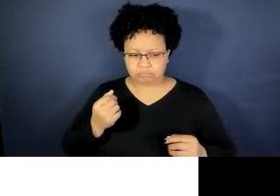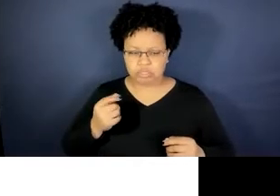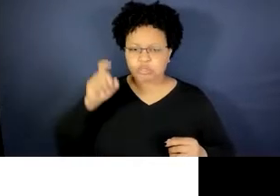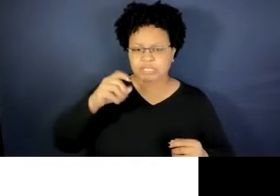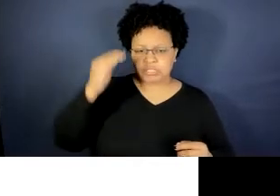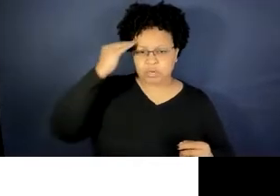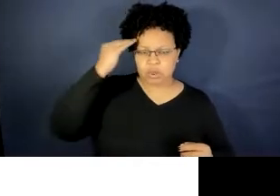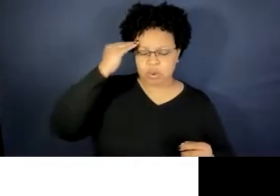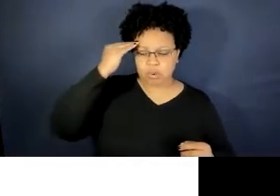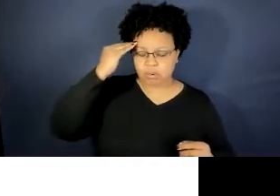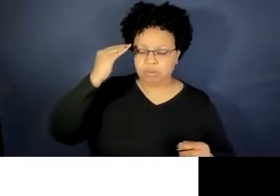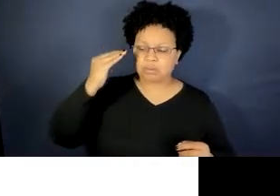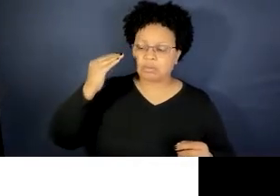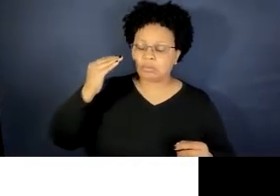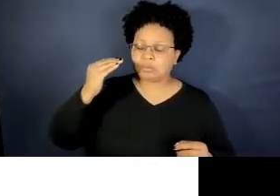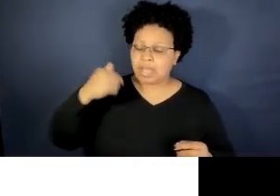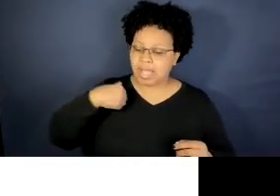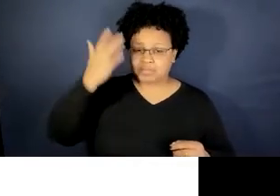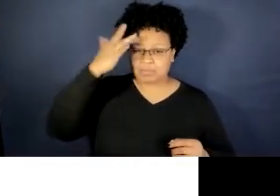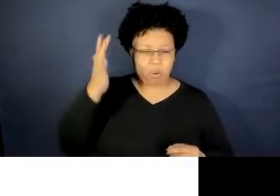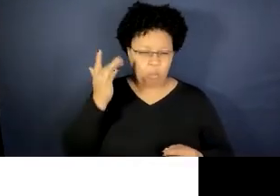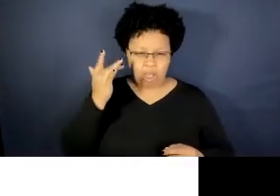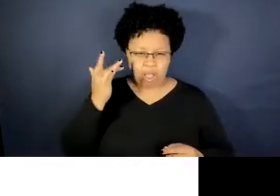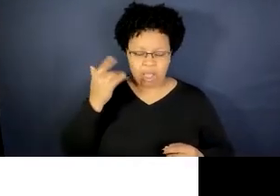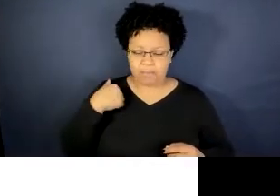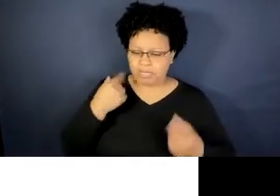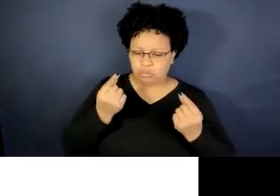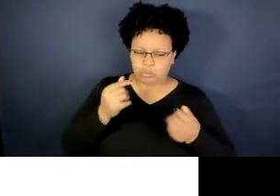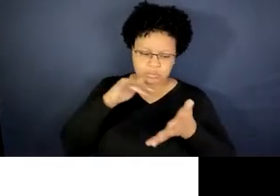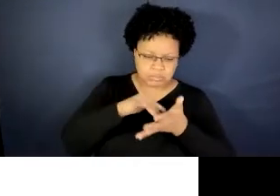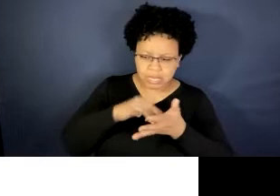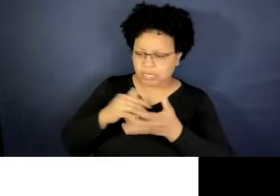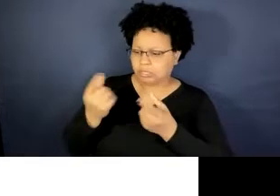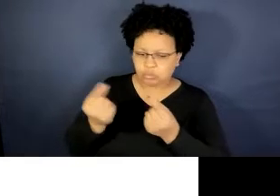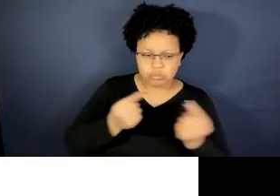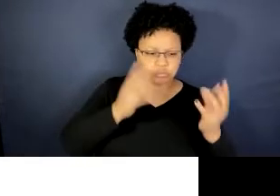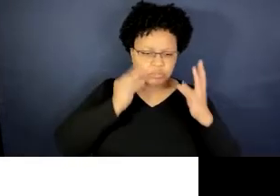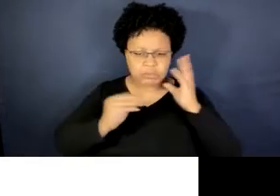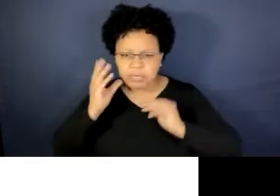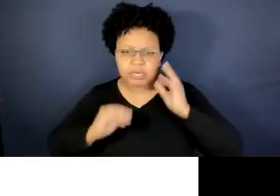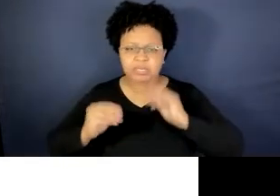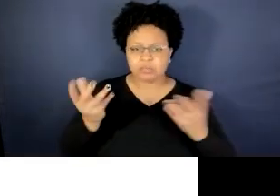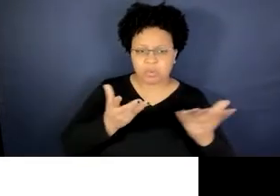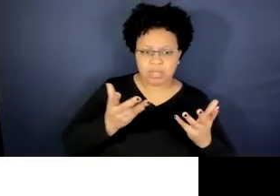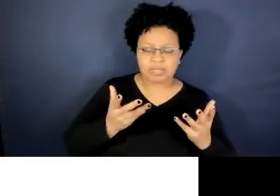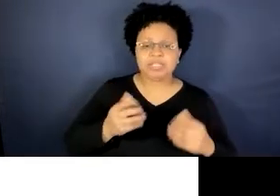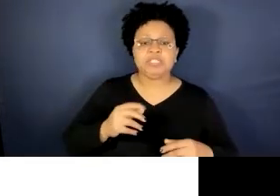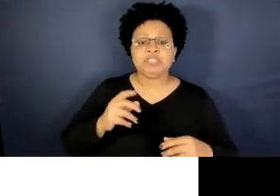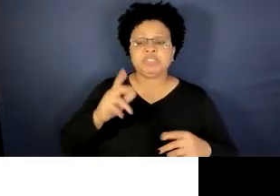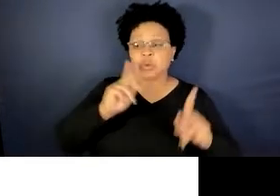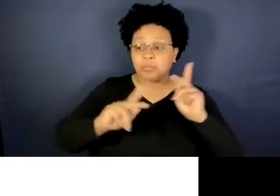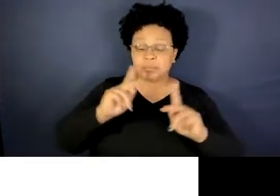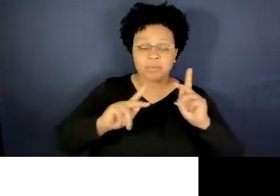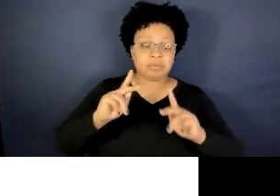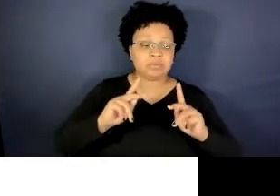understand what it took to get you there. And you tell them thank you. And so when they say smart, I always correct it when I'm around my